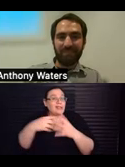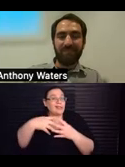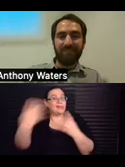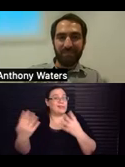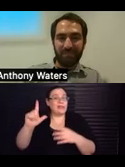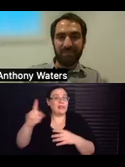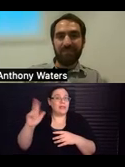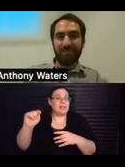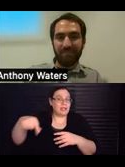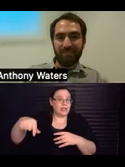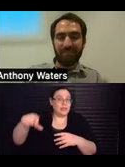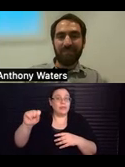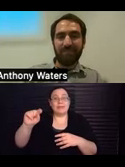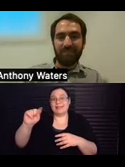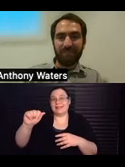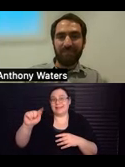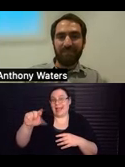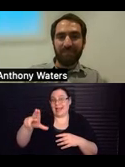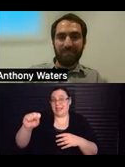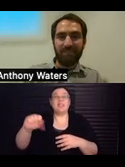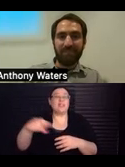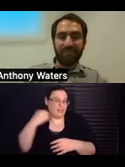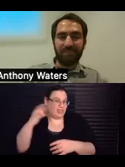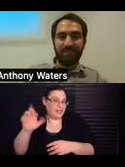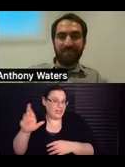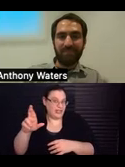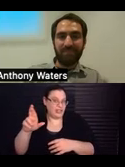status as a risk factor, which I know